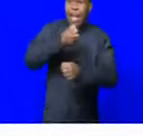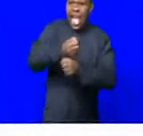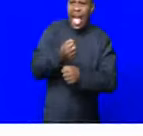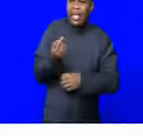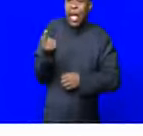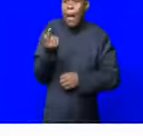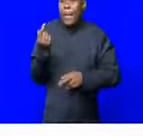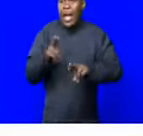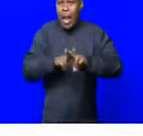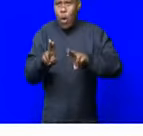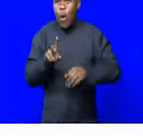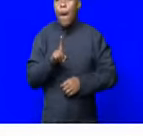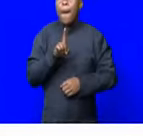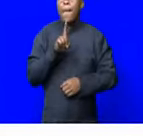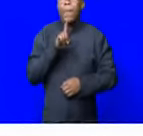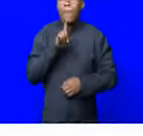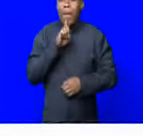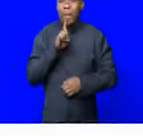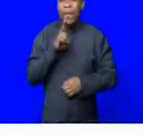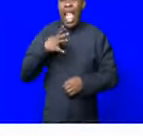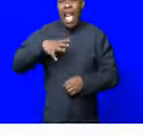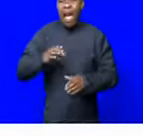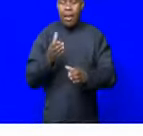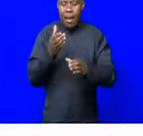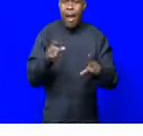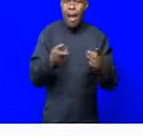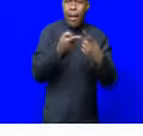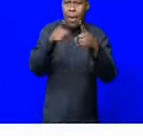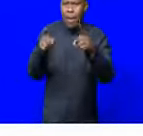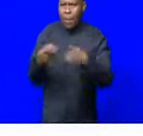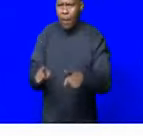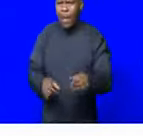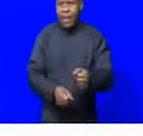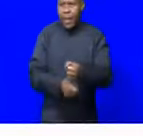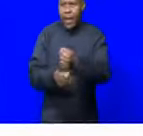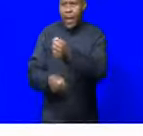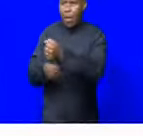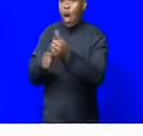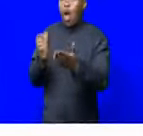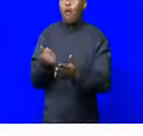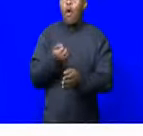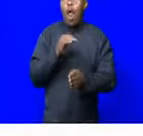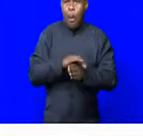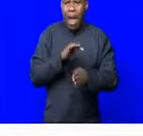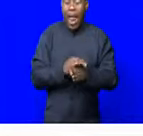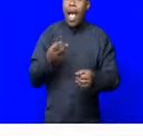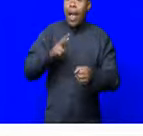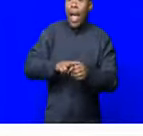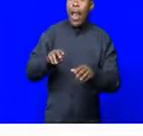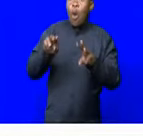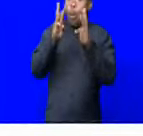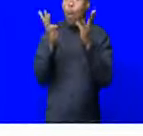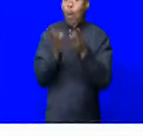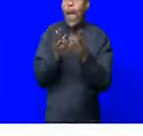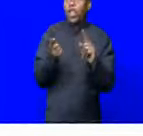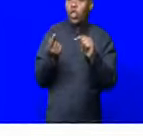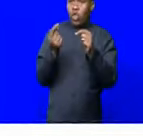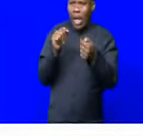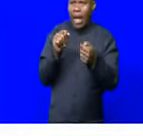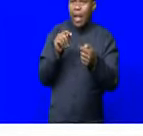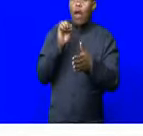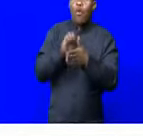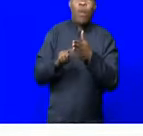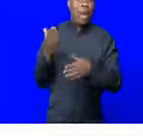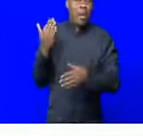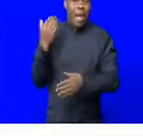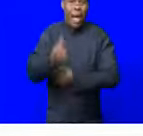but a lifetime of duty and service. And the world has changed a great deal since